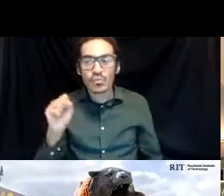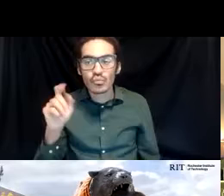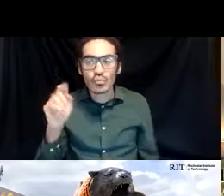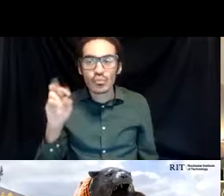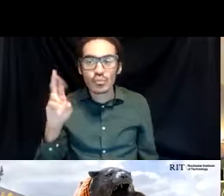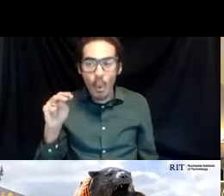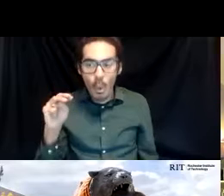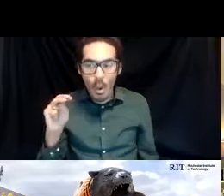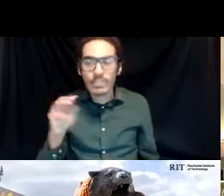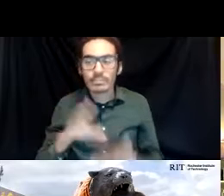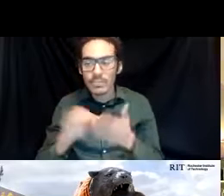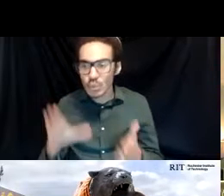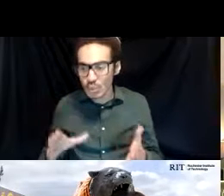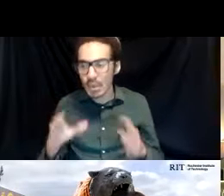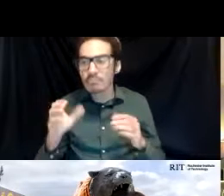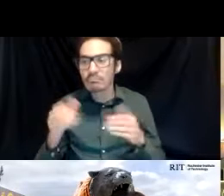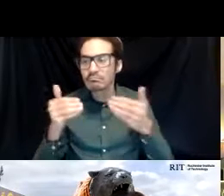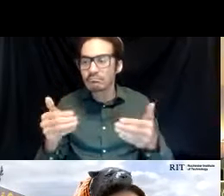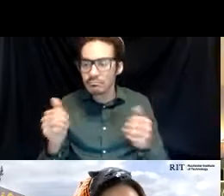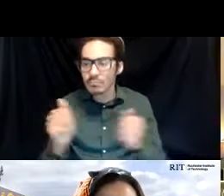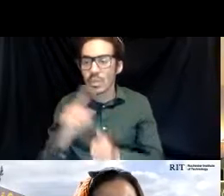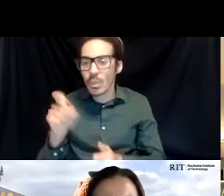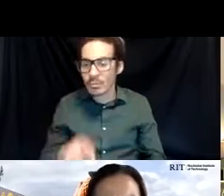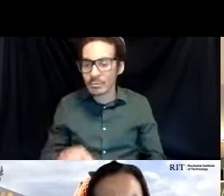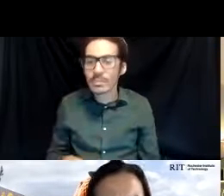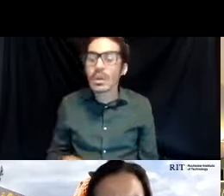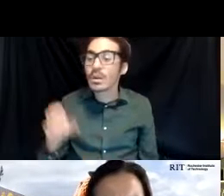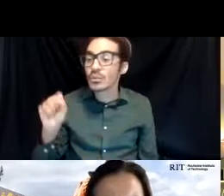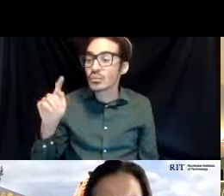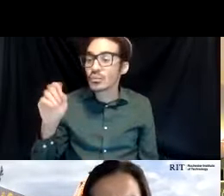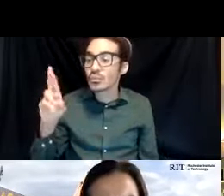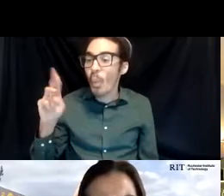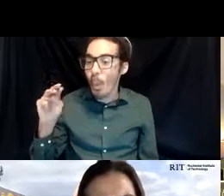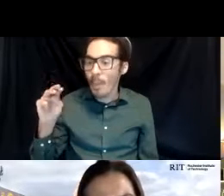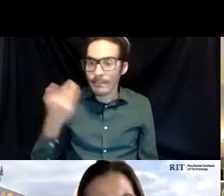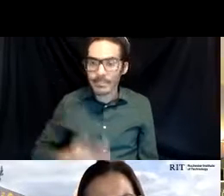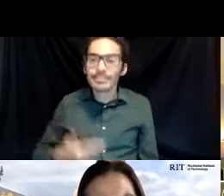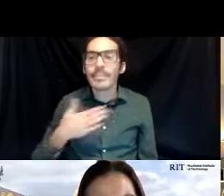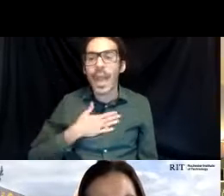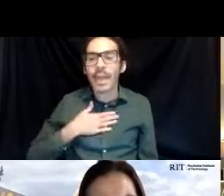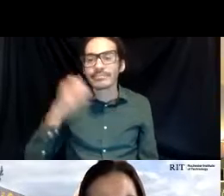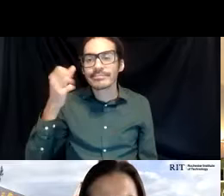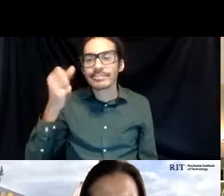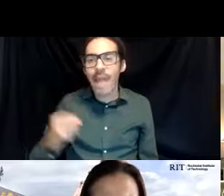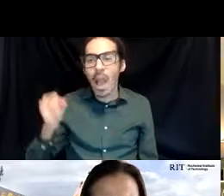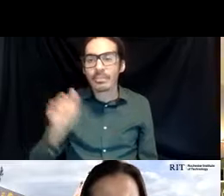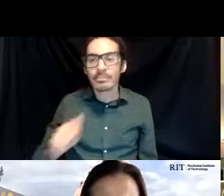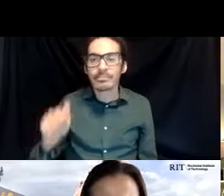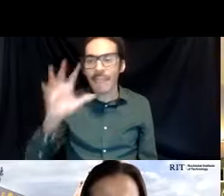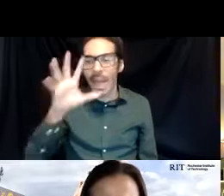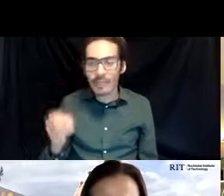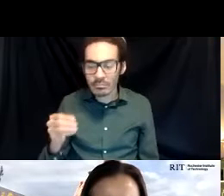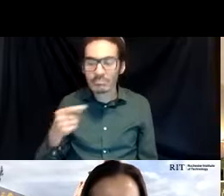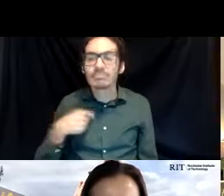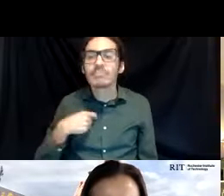Okay, just saw that. Thank you. Go ahead, Storm. All right, sure. So I'm South African, and I'm currently at the